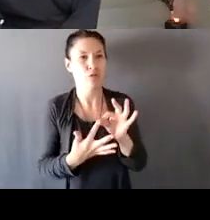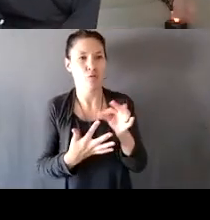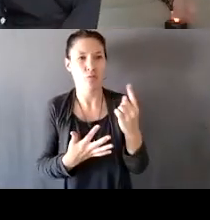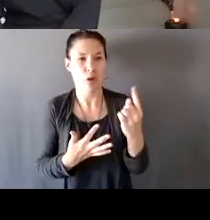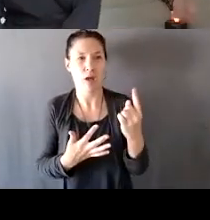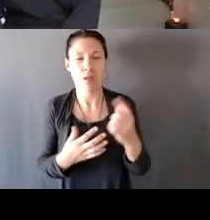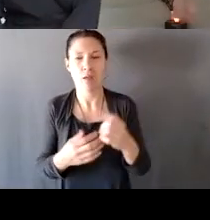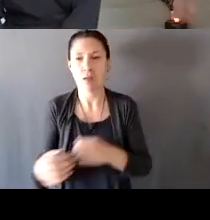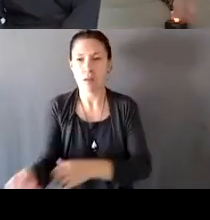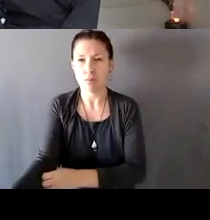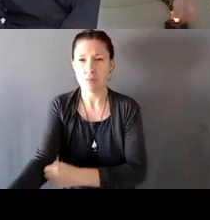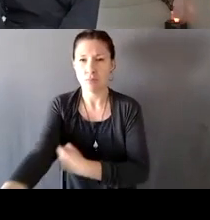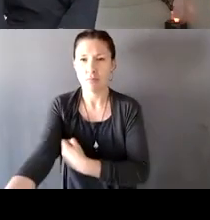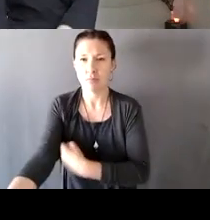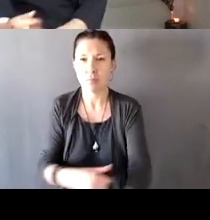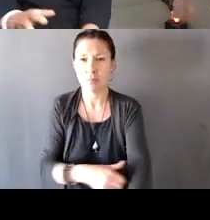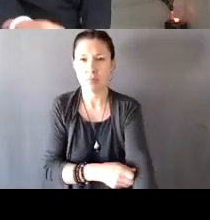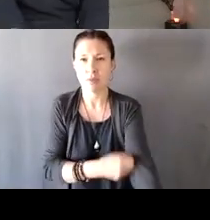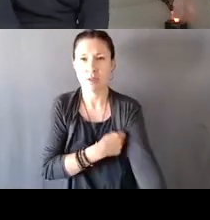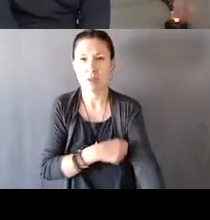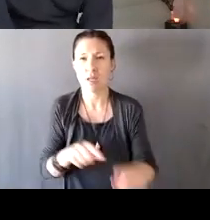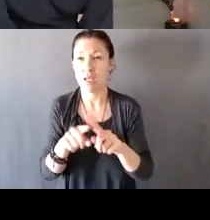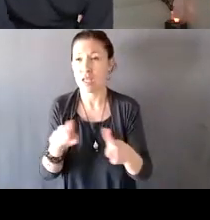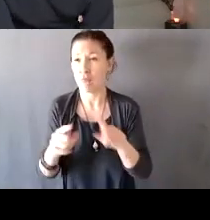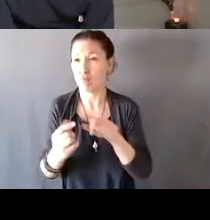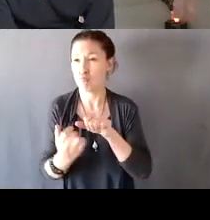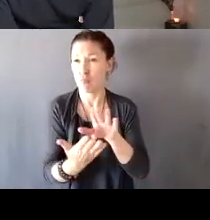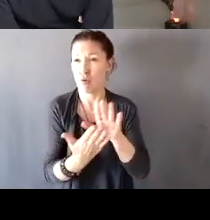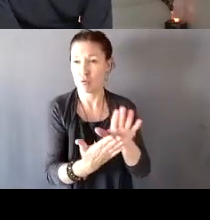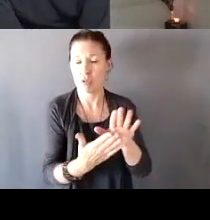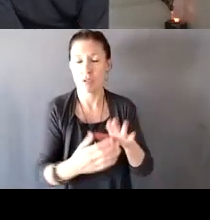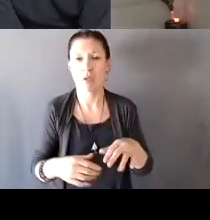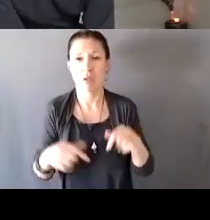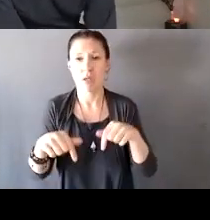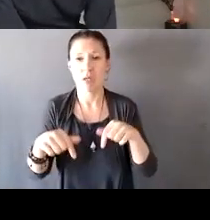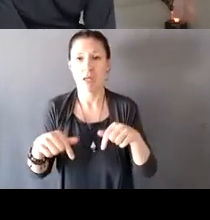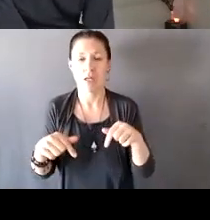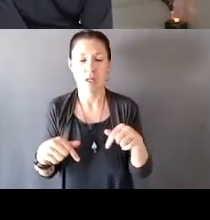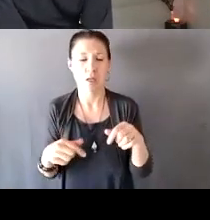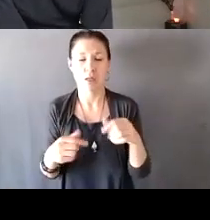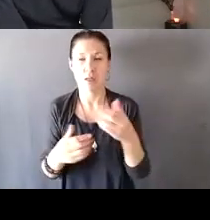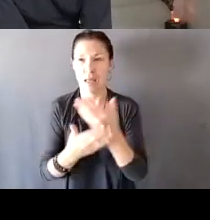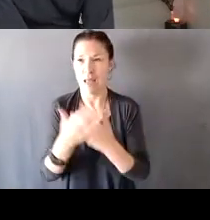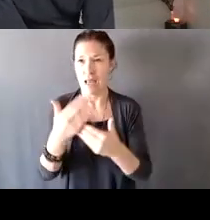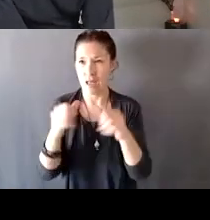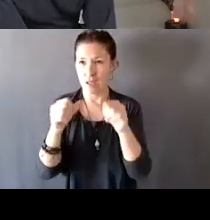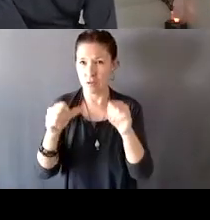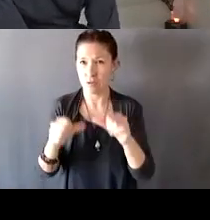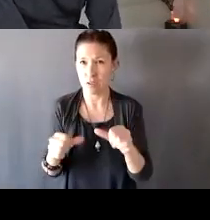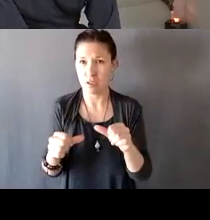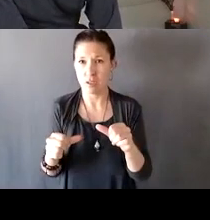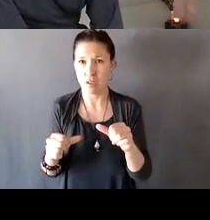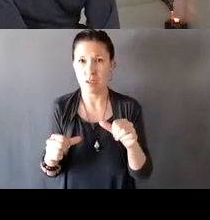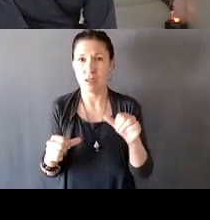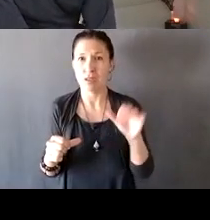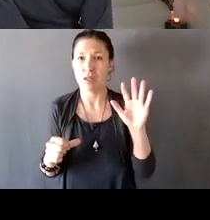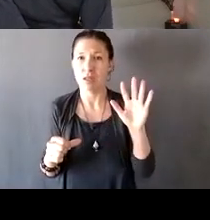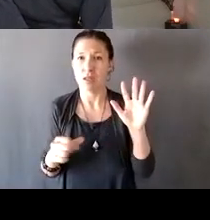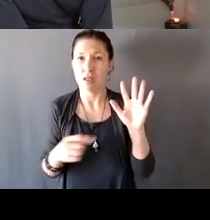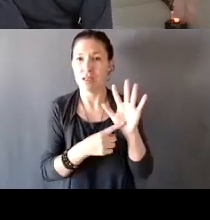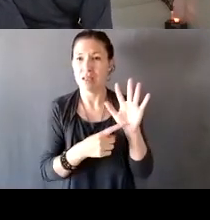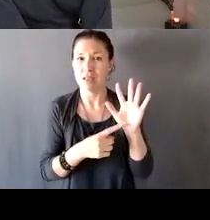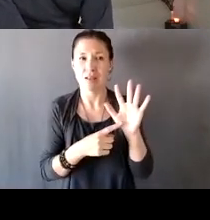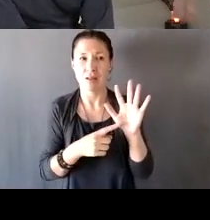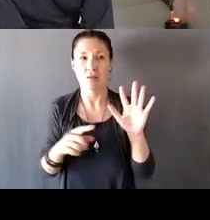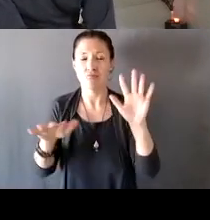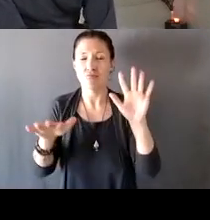There are many ways to think about it. This mudra, like Singha said, is called dispelling all fear. It is also known as